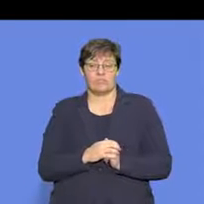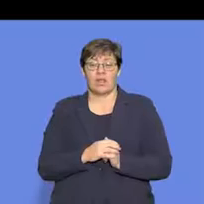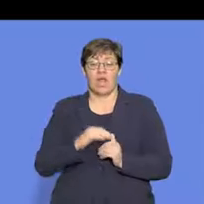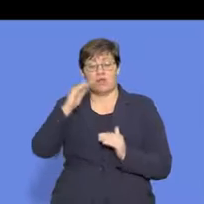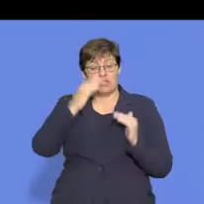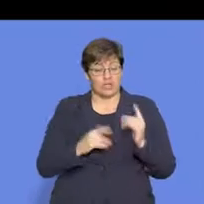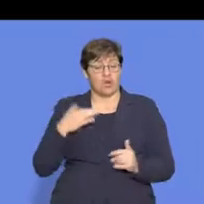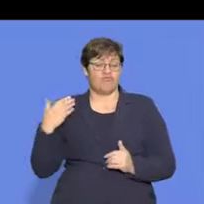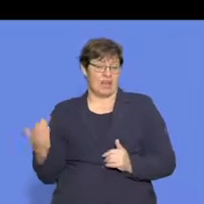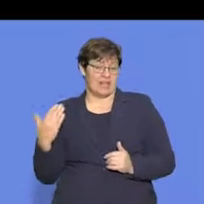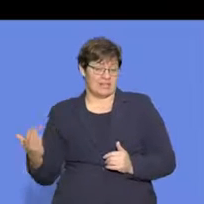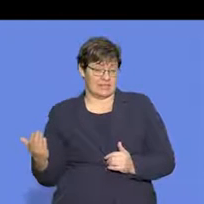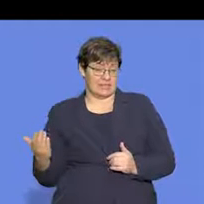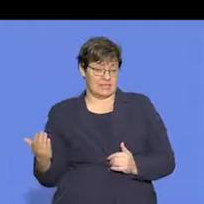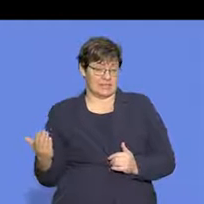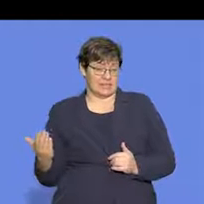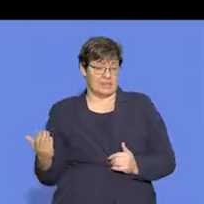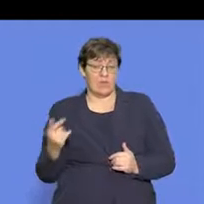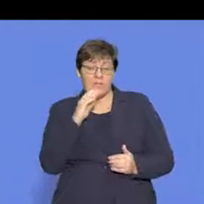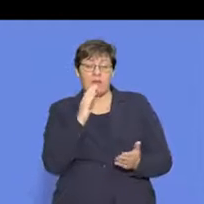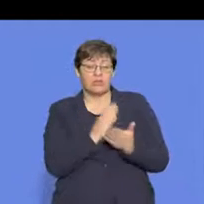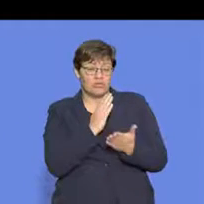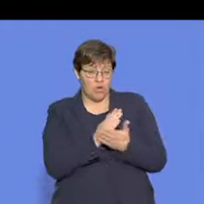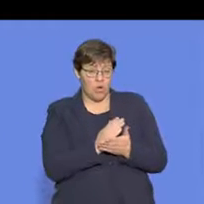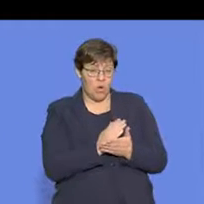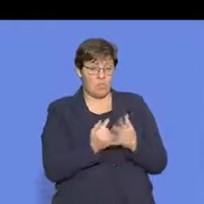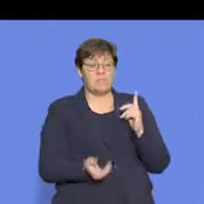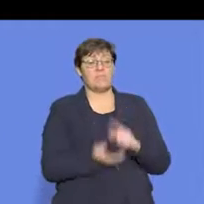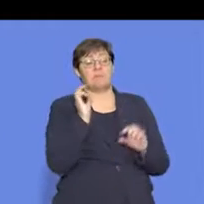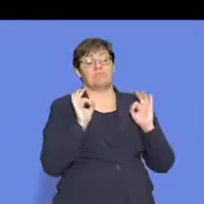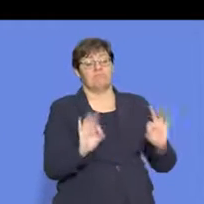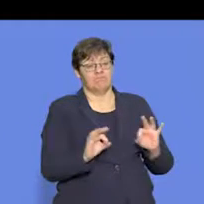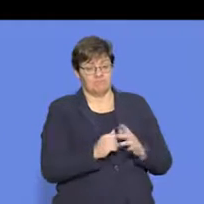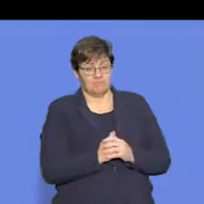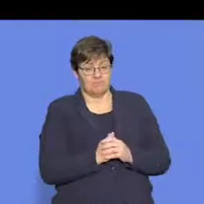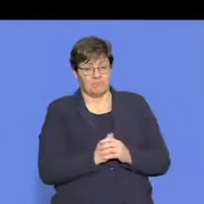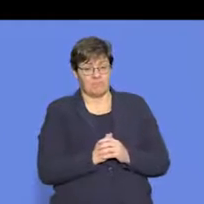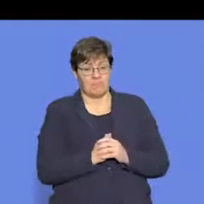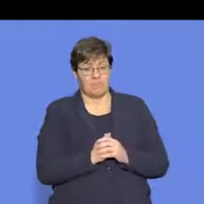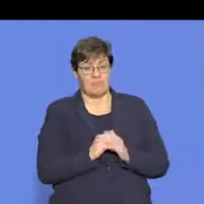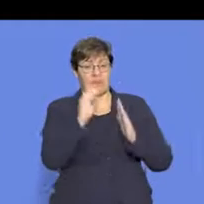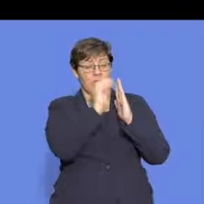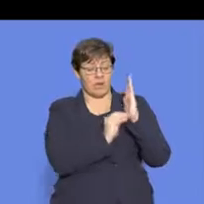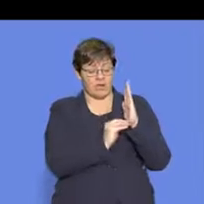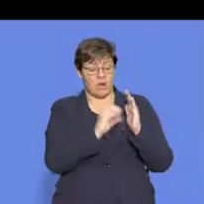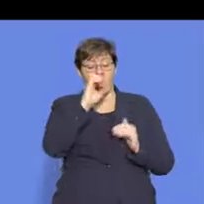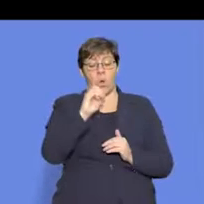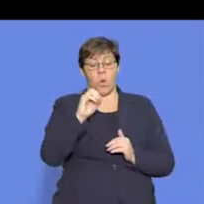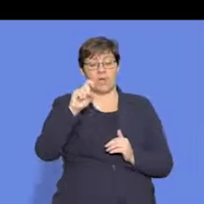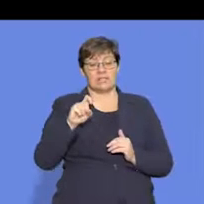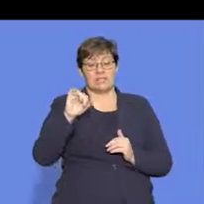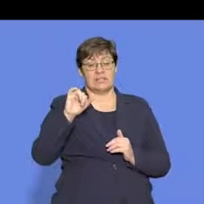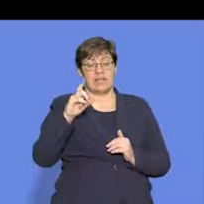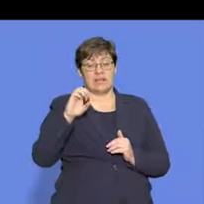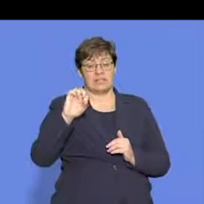The reducing agent is on the right-hand side. So we're going to make sure that we get that right. We're going to write